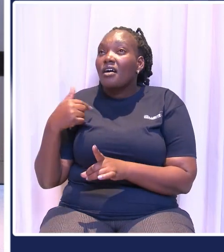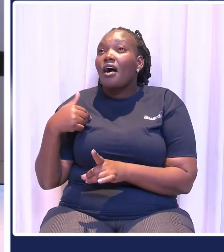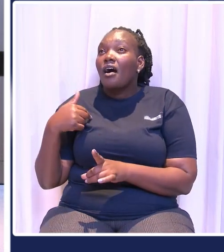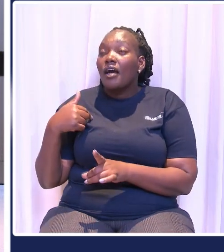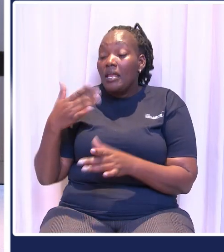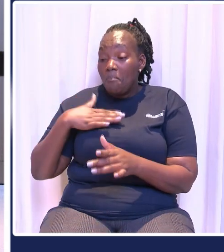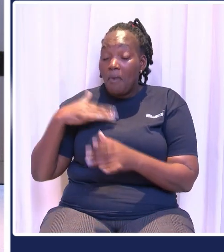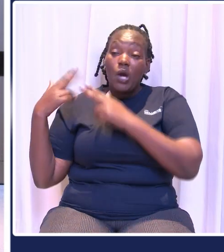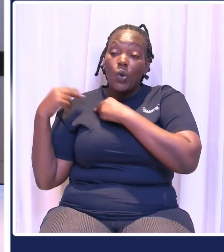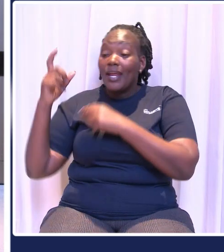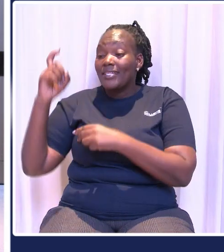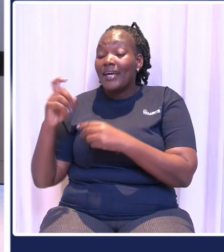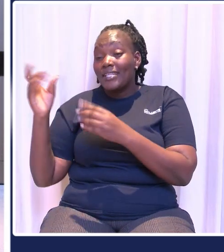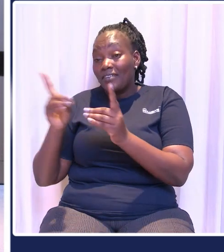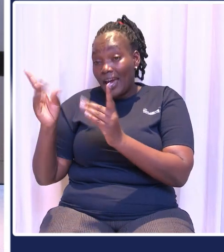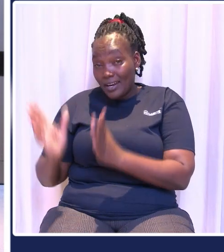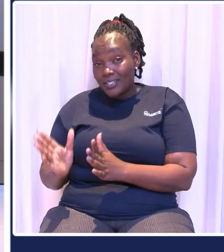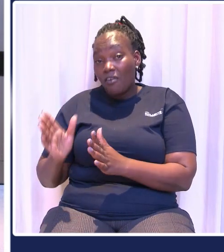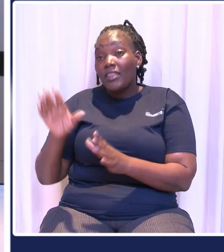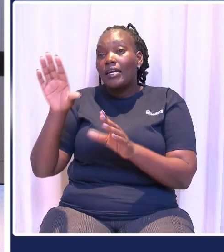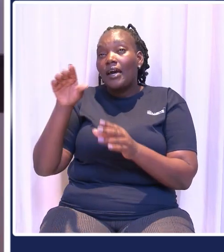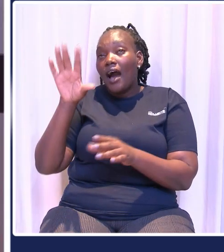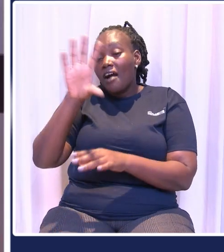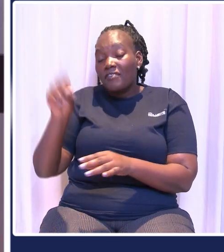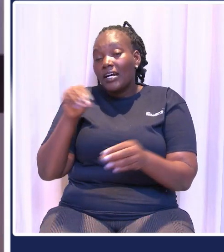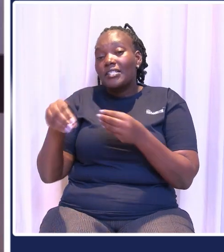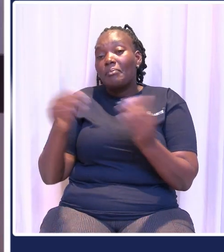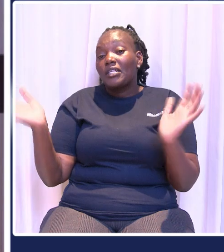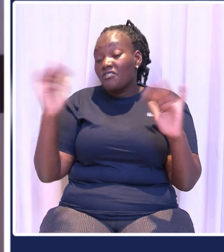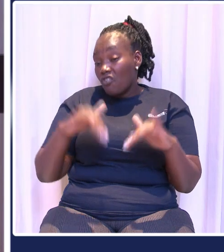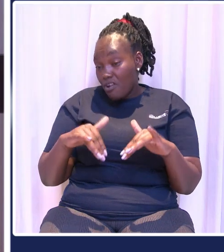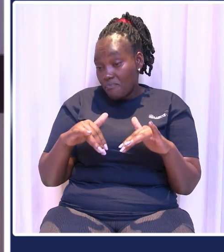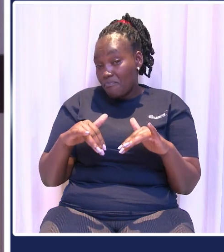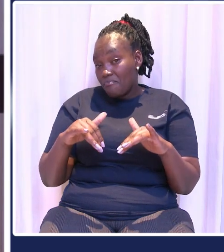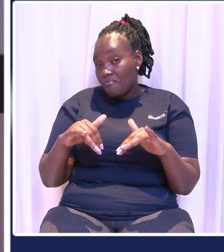in my role as executive director of the African Disability Forum,